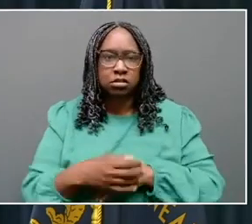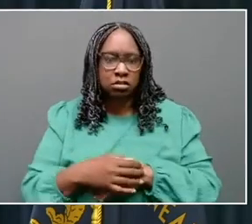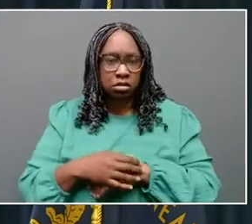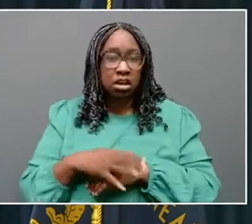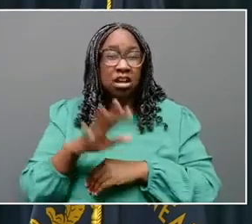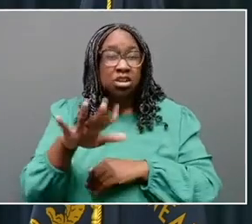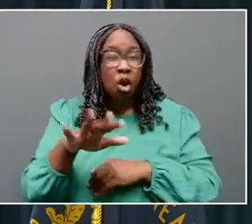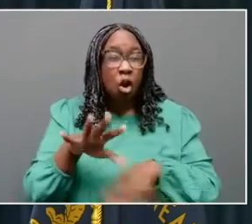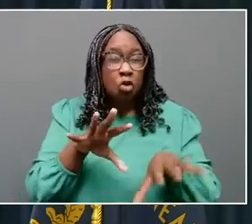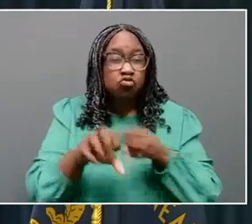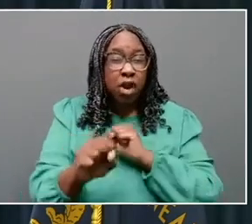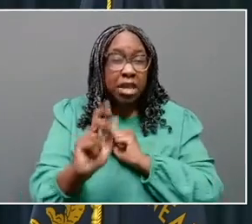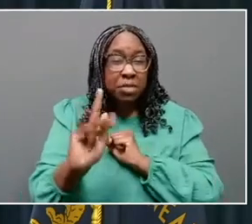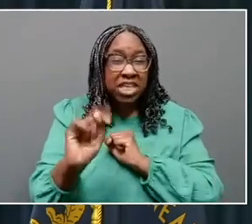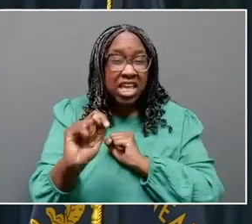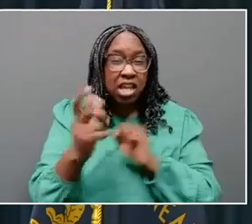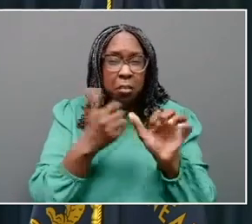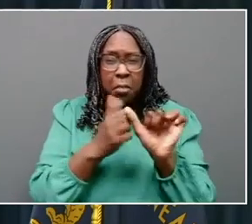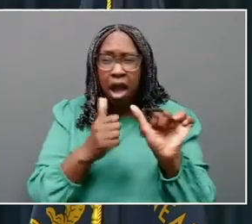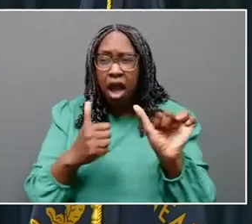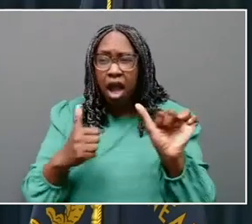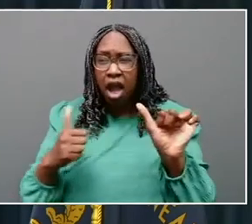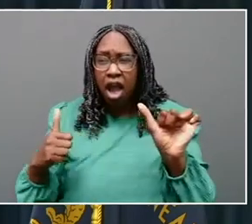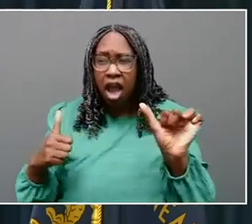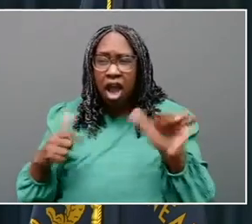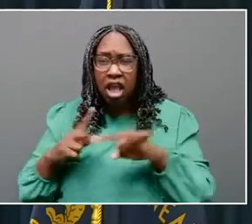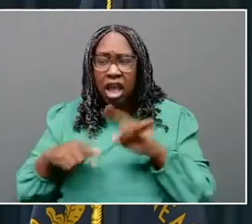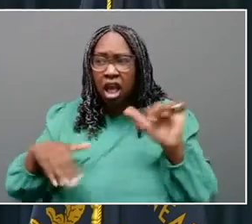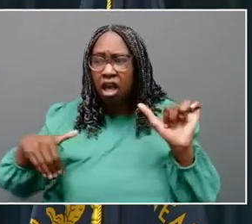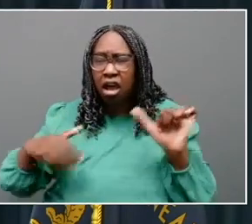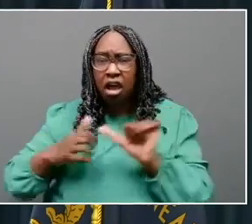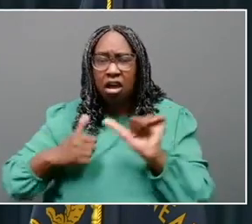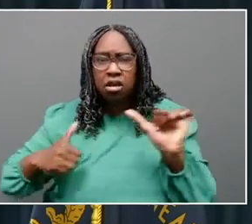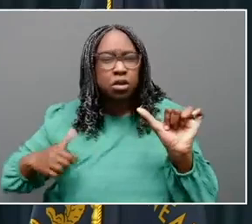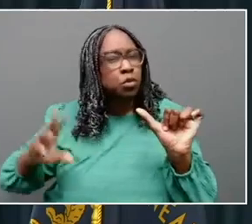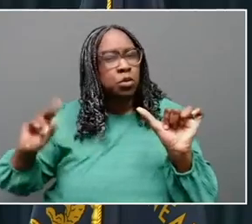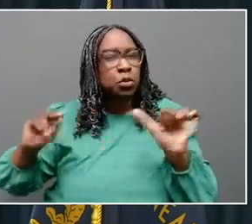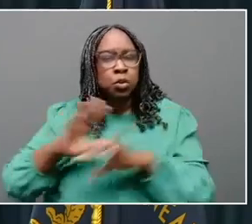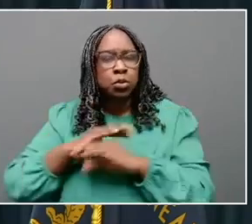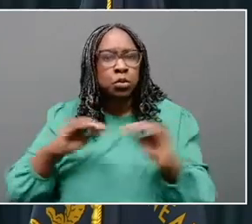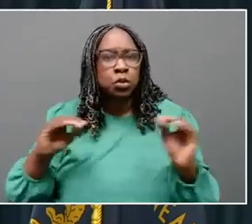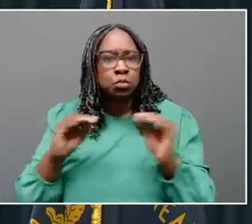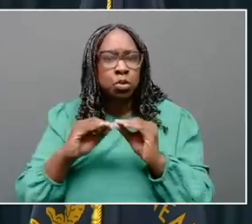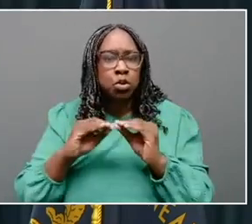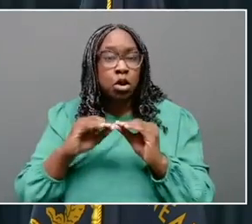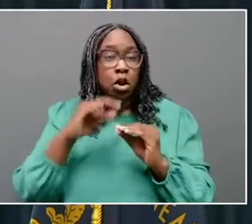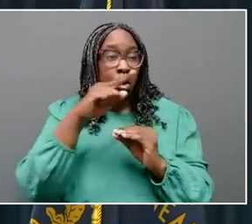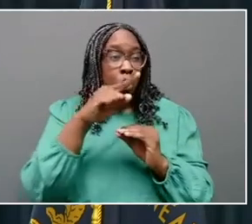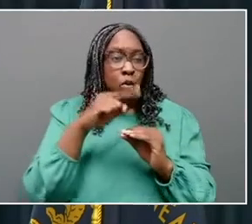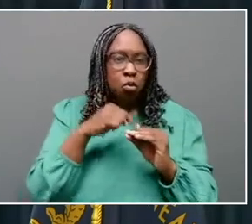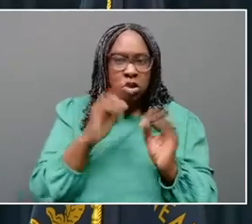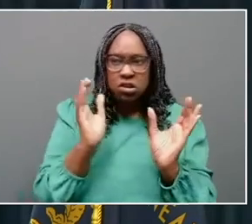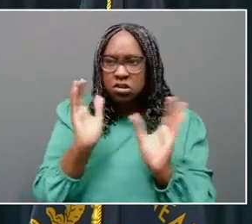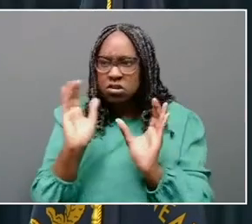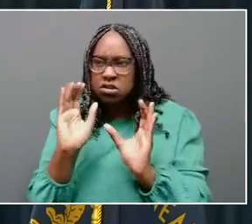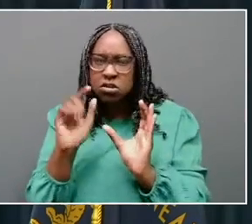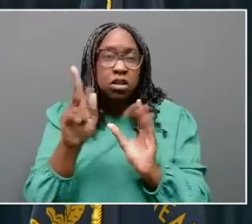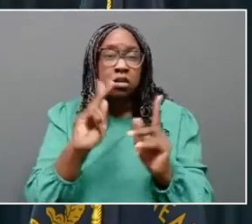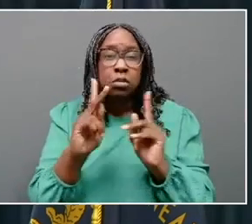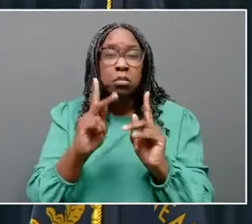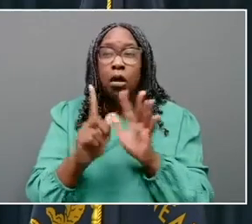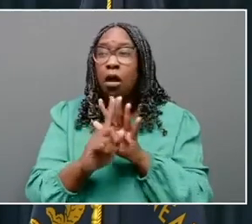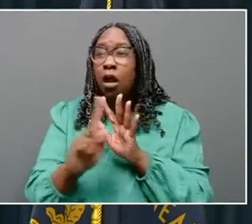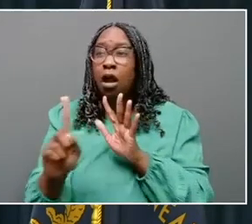again. Then we created a cold case unit to seek justice by going after and indicting predators who had evaded charges for far too